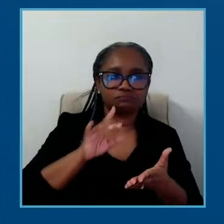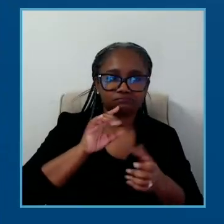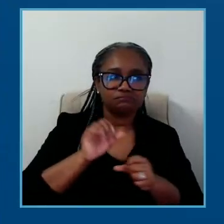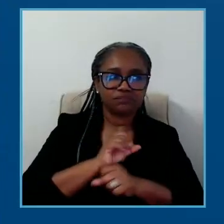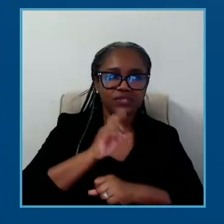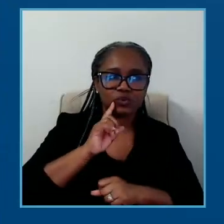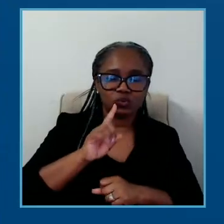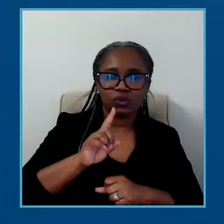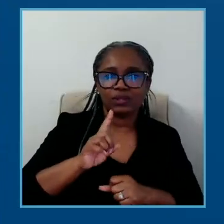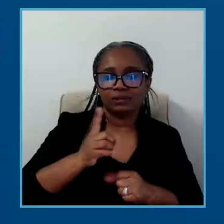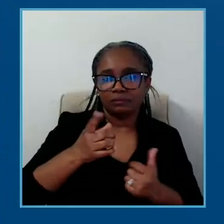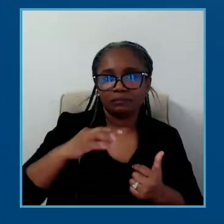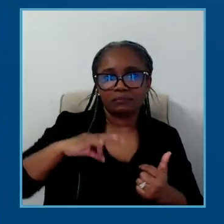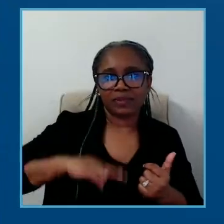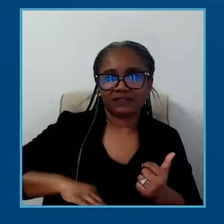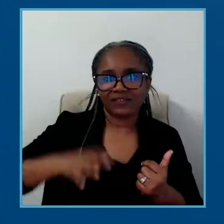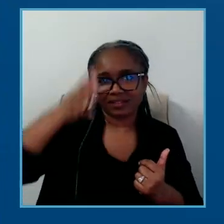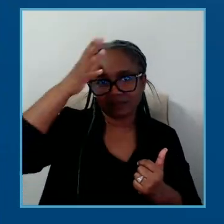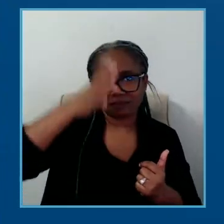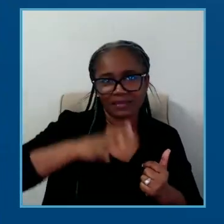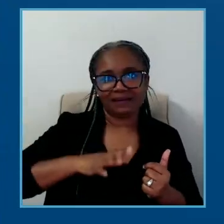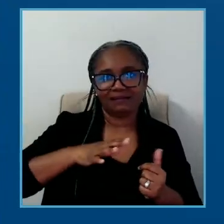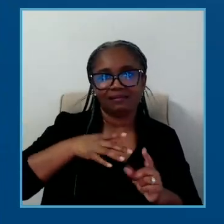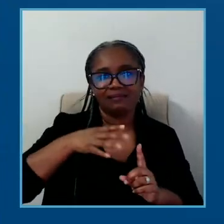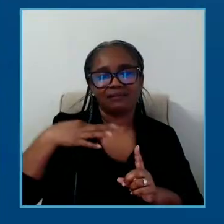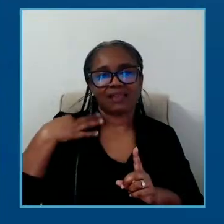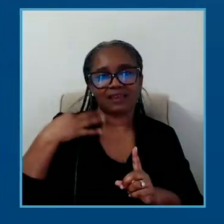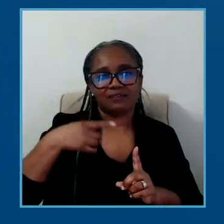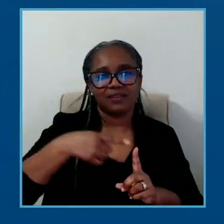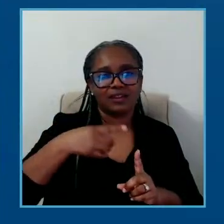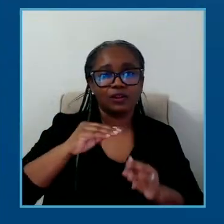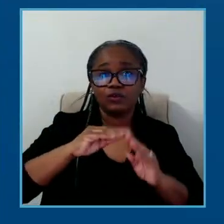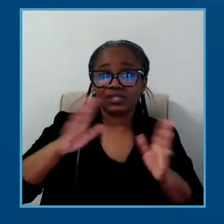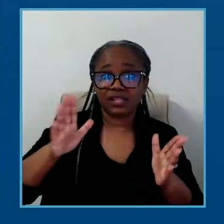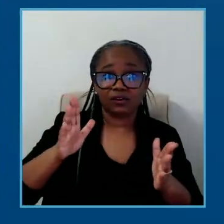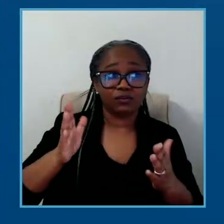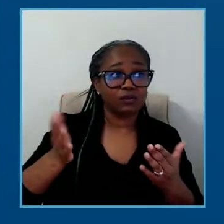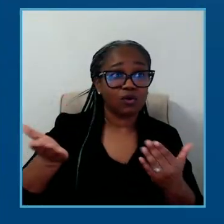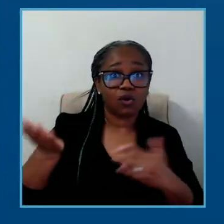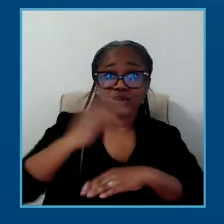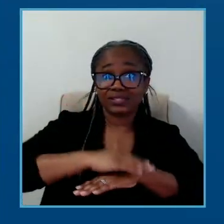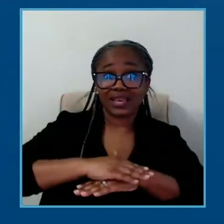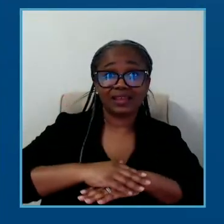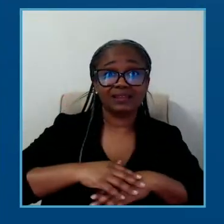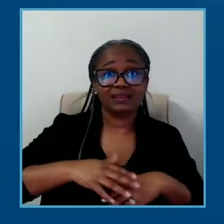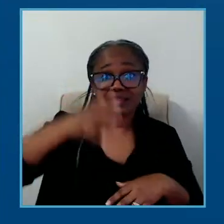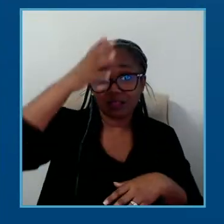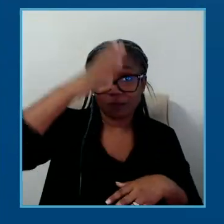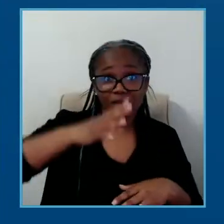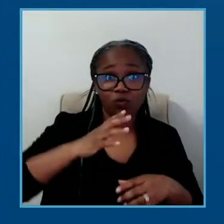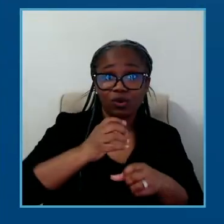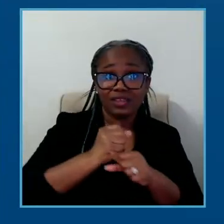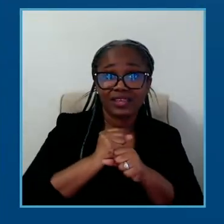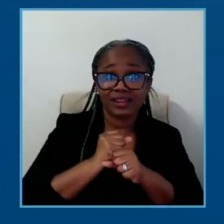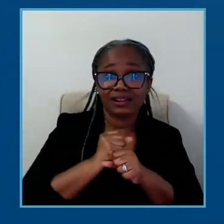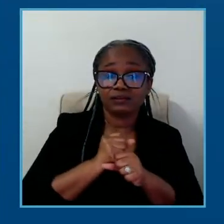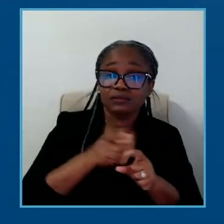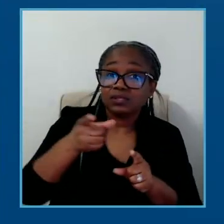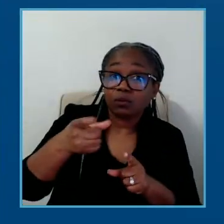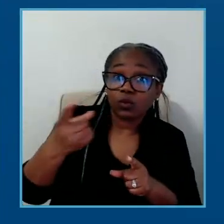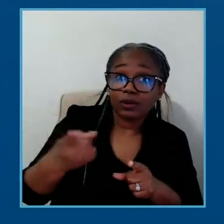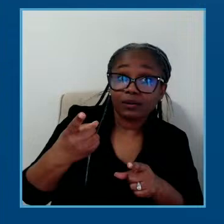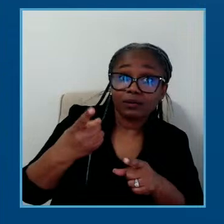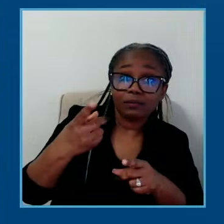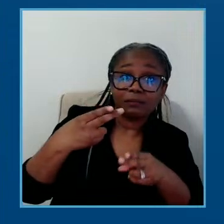day that the men were getting more votes than the women when they had a fair shot at all the votes. Well, again, I contend to you that we